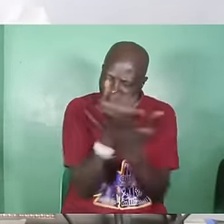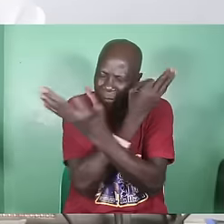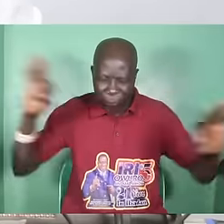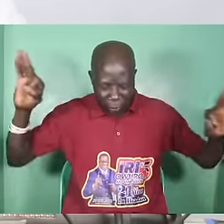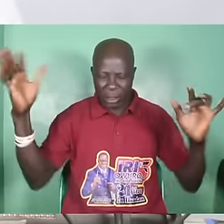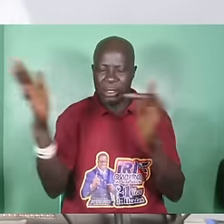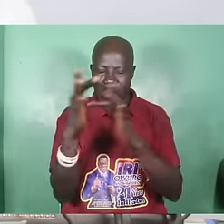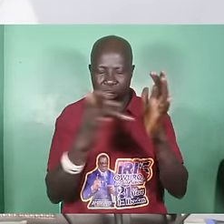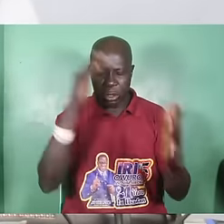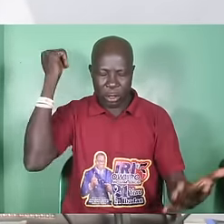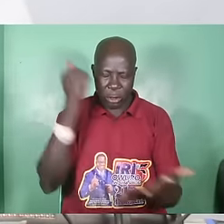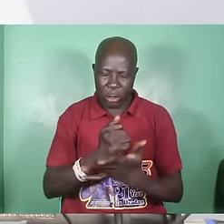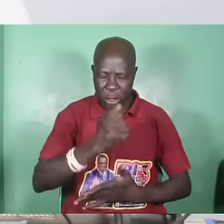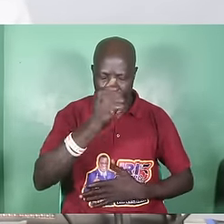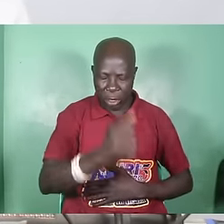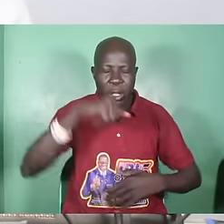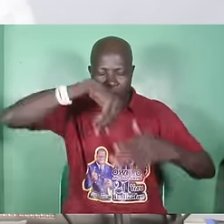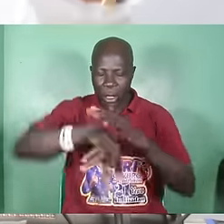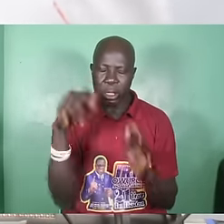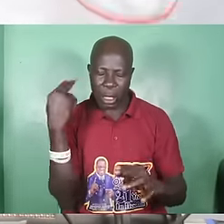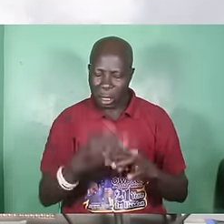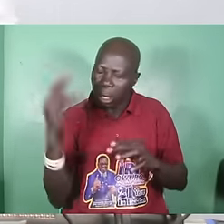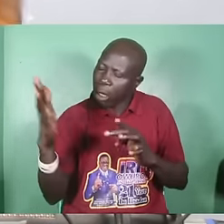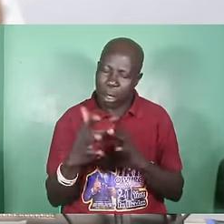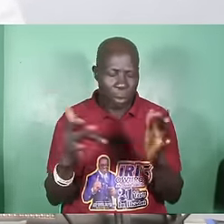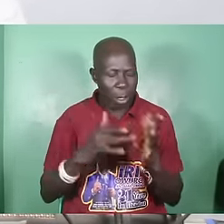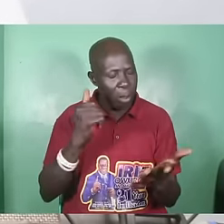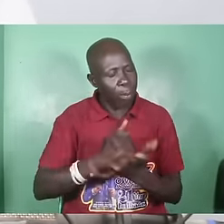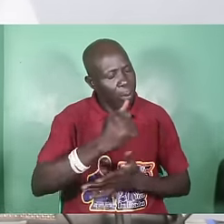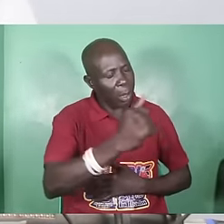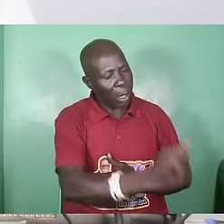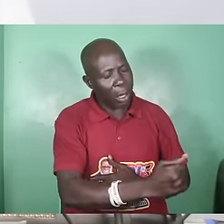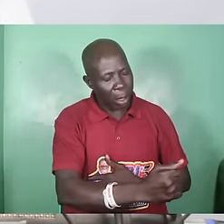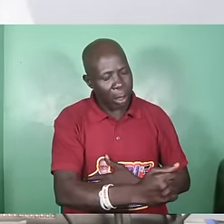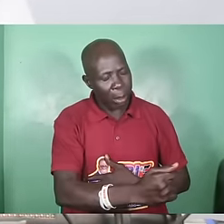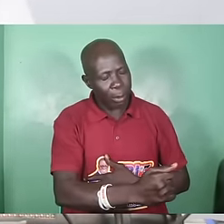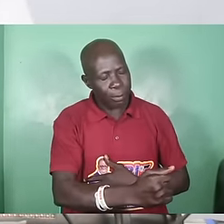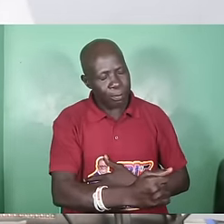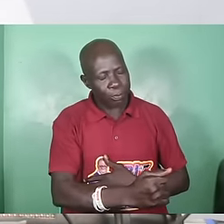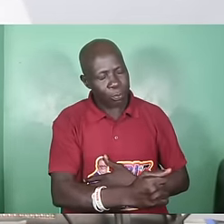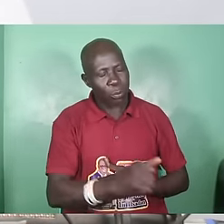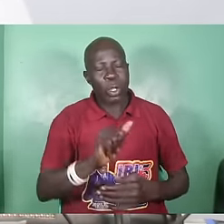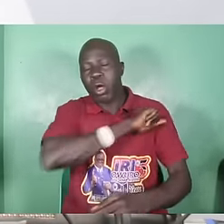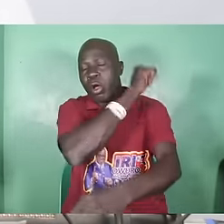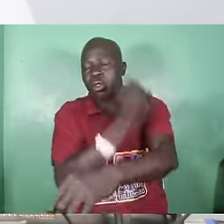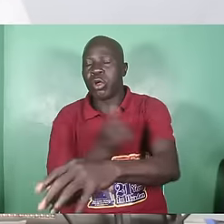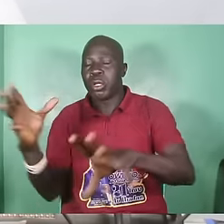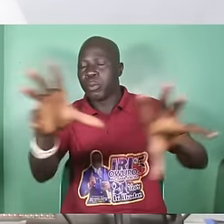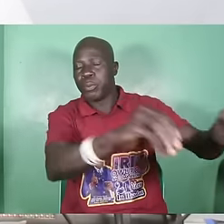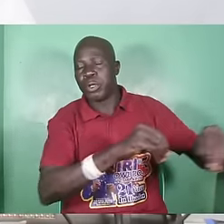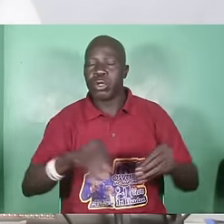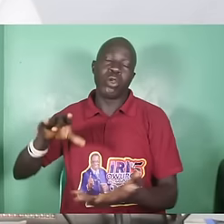sile. Amen. In the name of Jesus, as you go, go